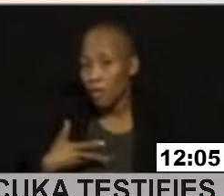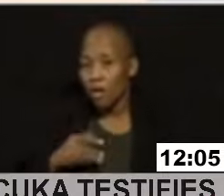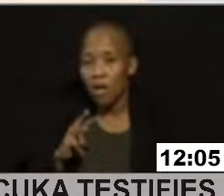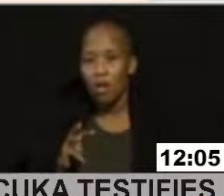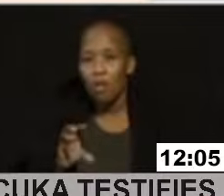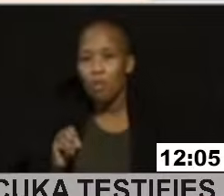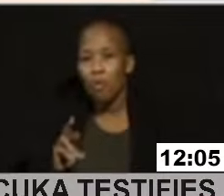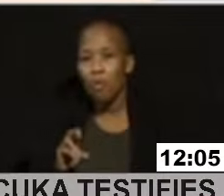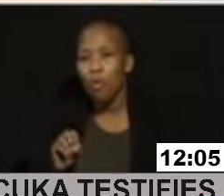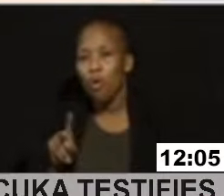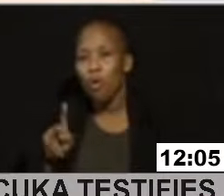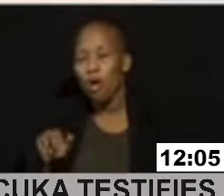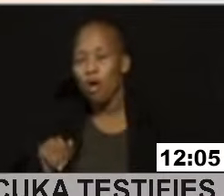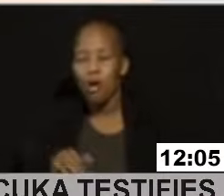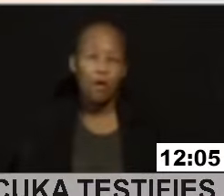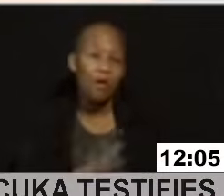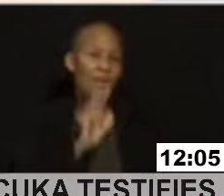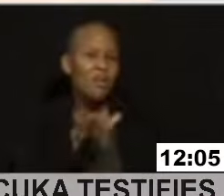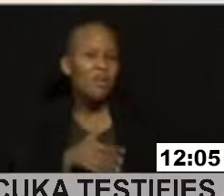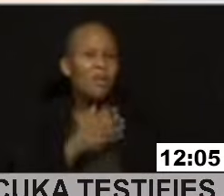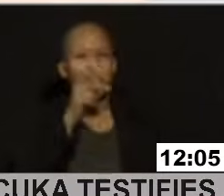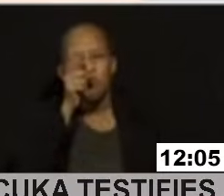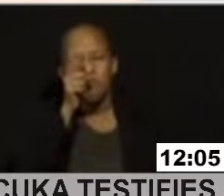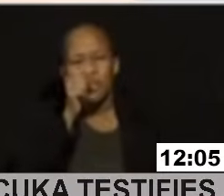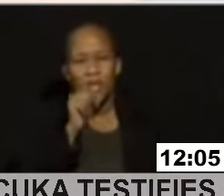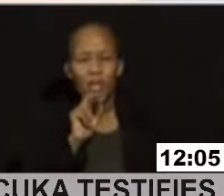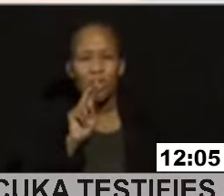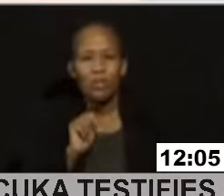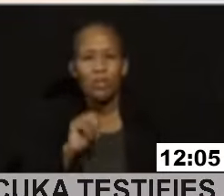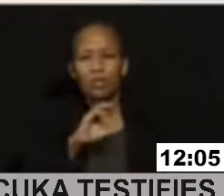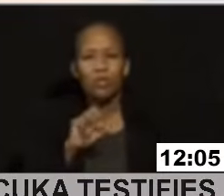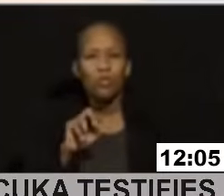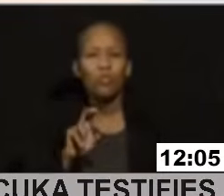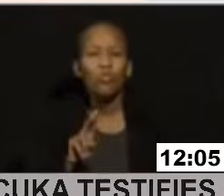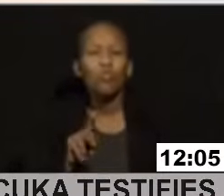Mr. Ngcuka, at paragraph